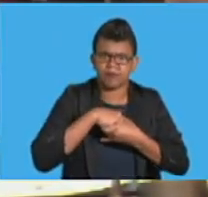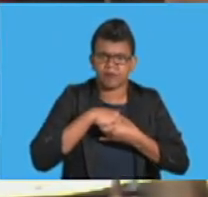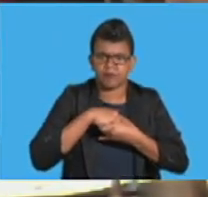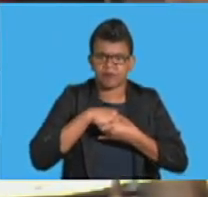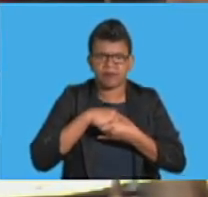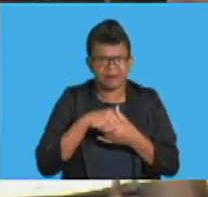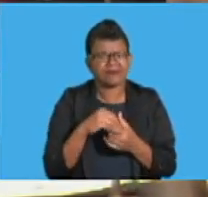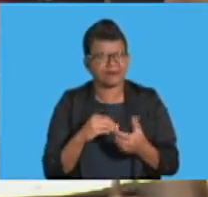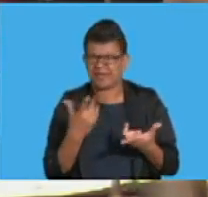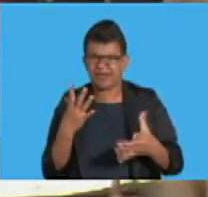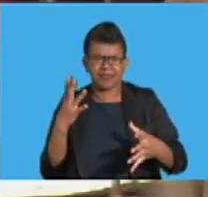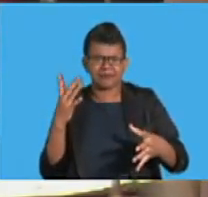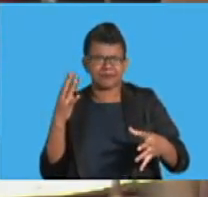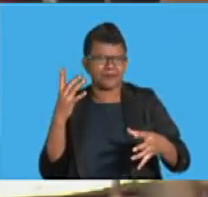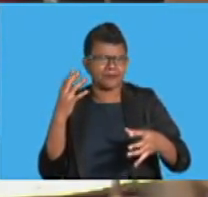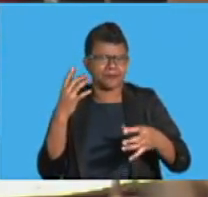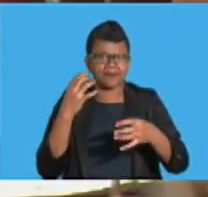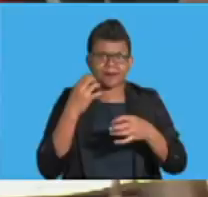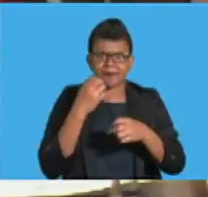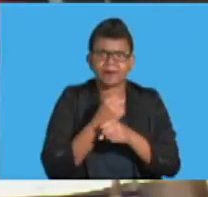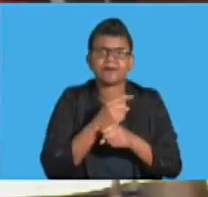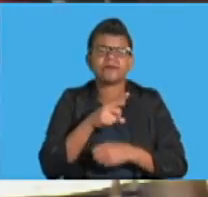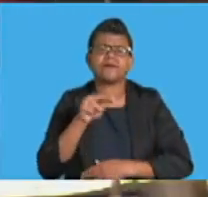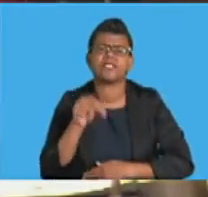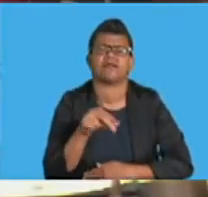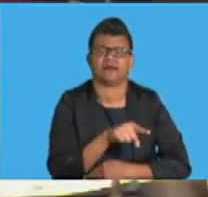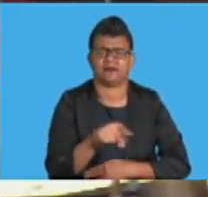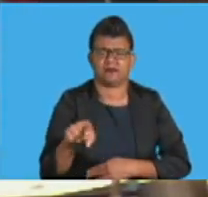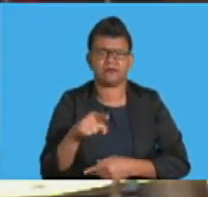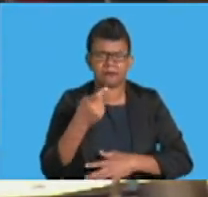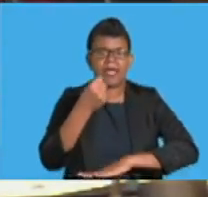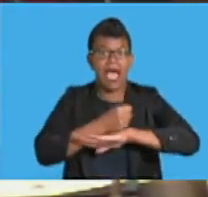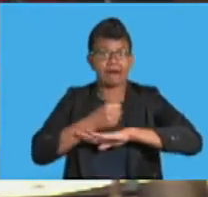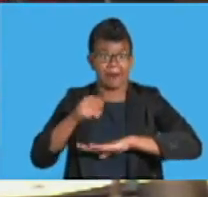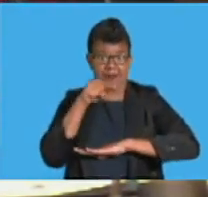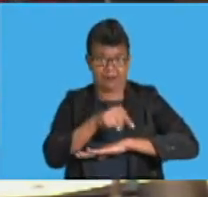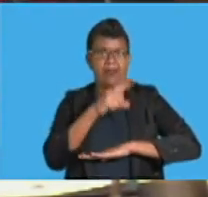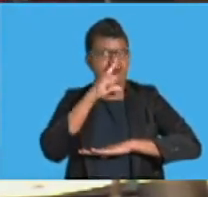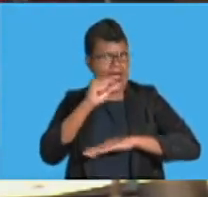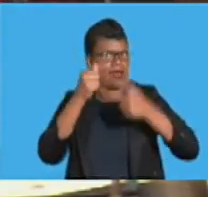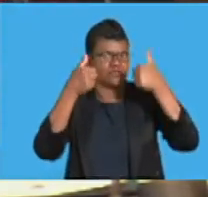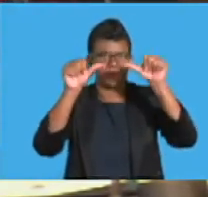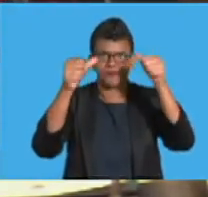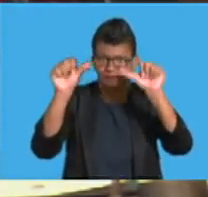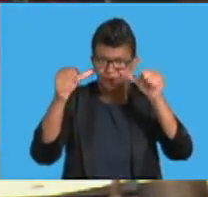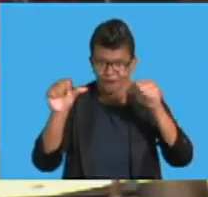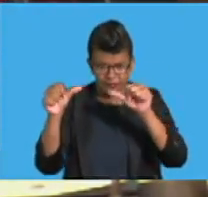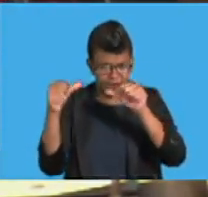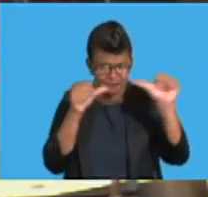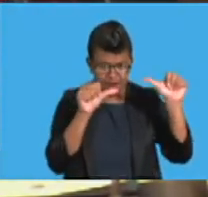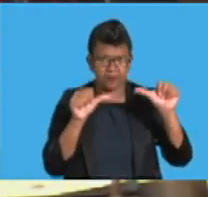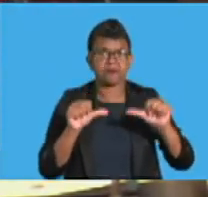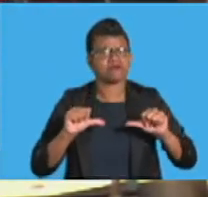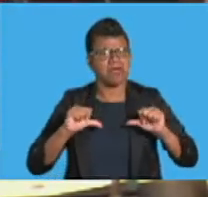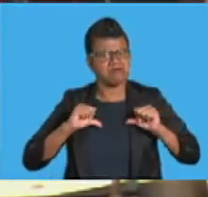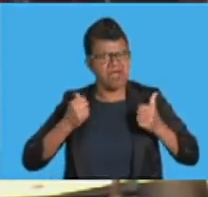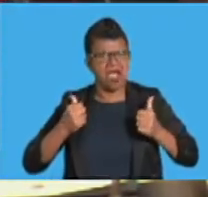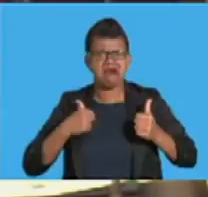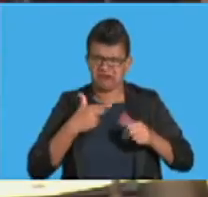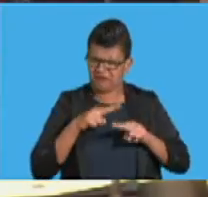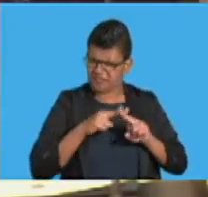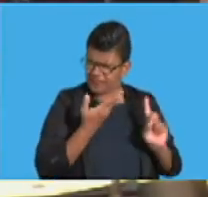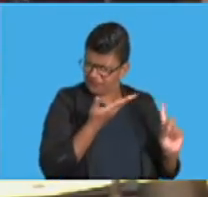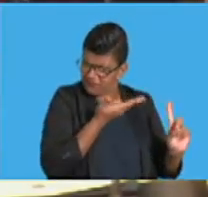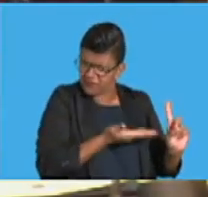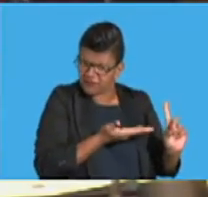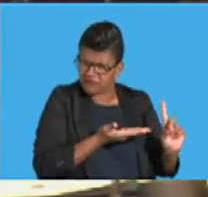of all foregoings is that we need a government which can deliver these results. And I'm proud to say that we have such a government again,